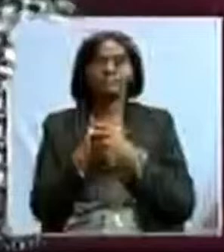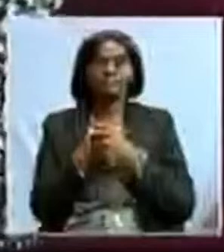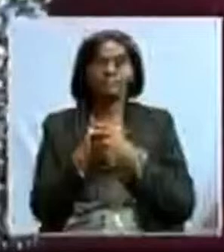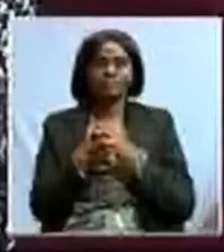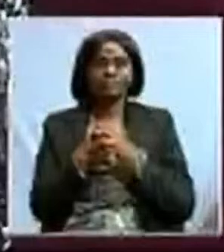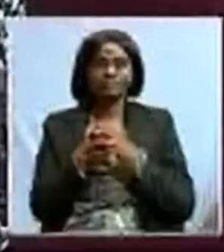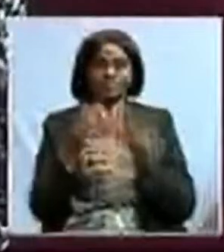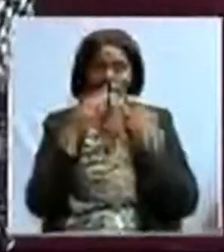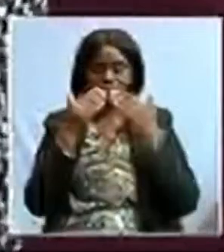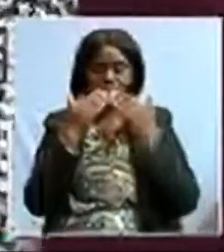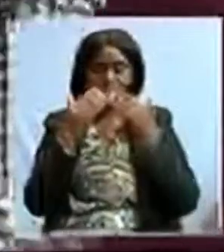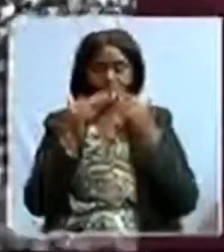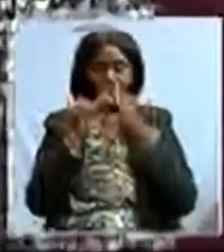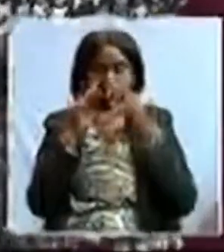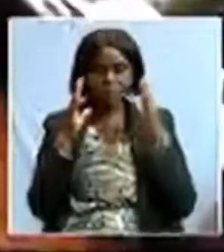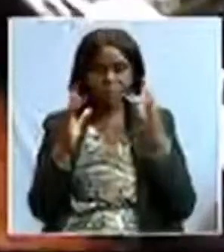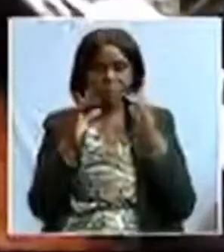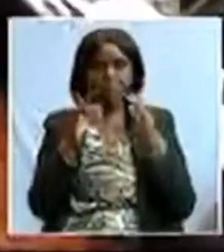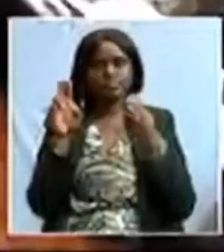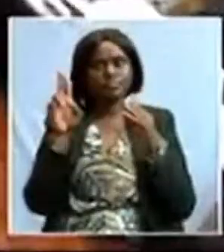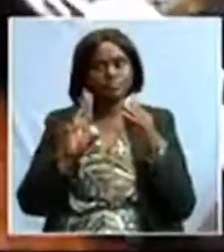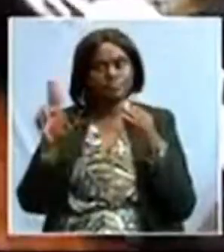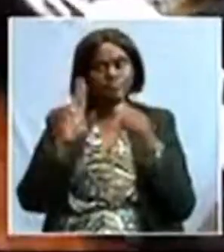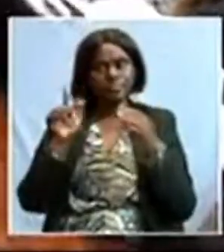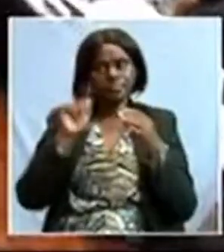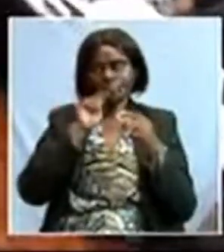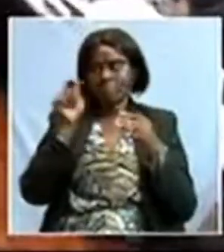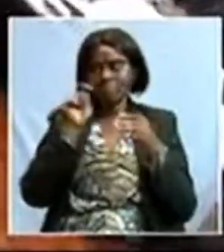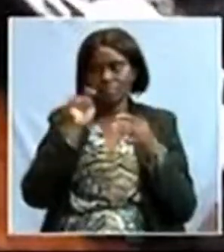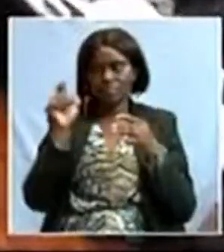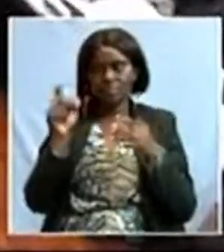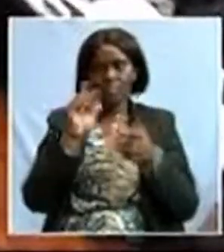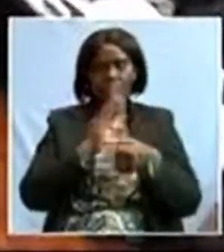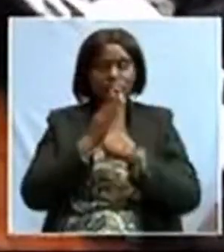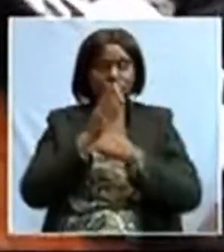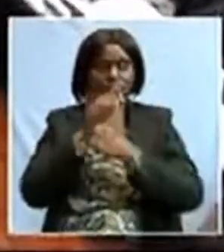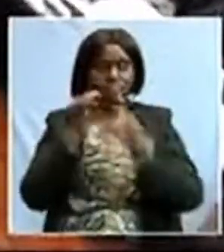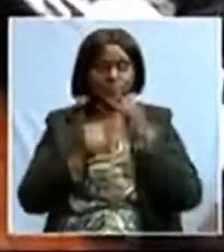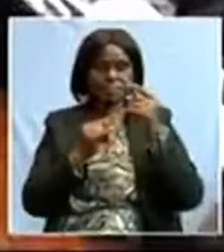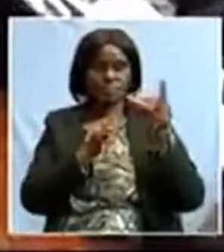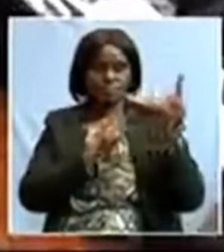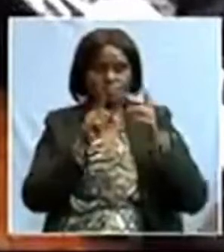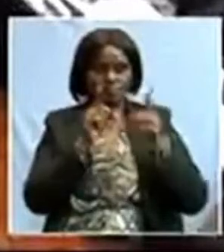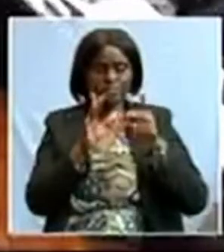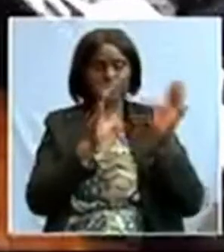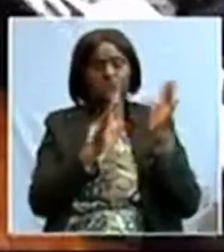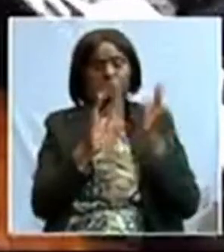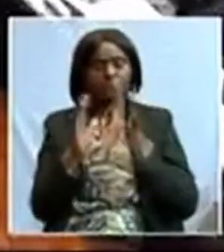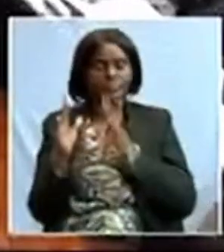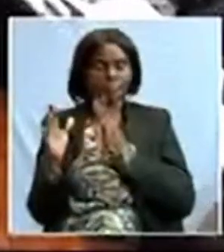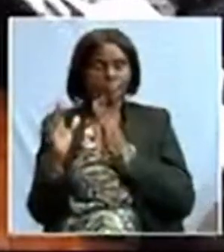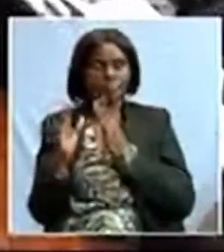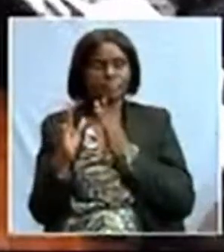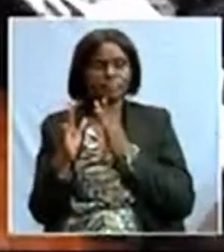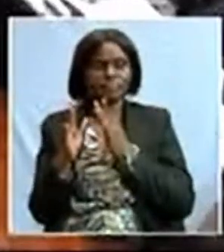Thank you so much. You can use that mic there after the Director Planning.